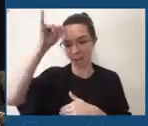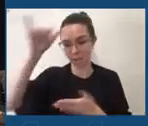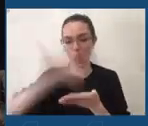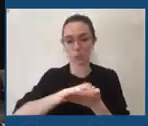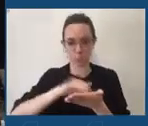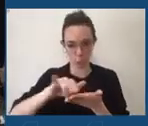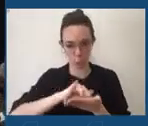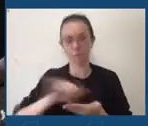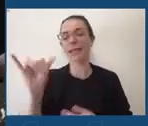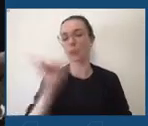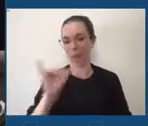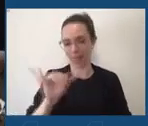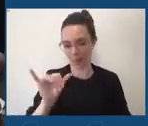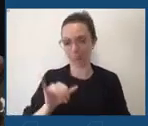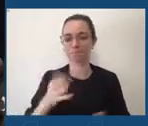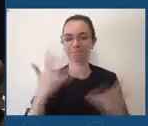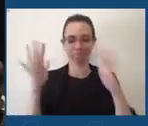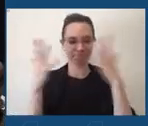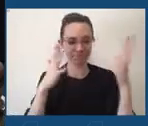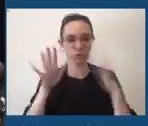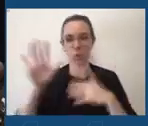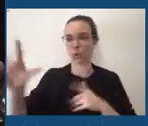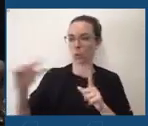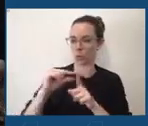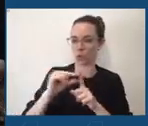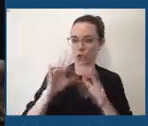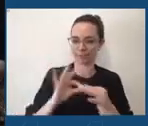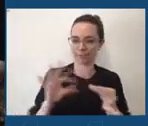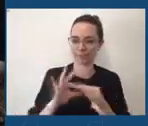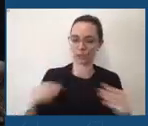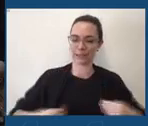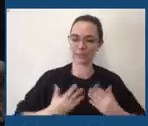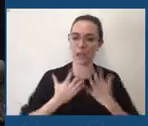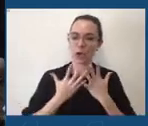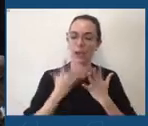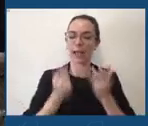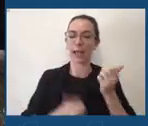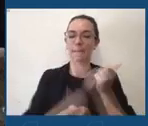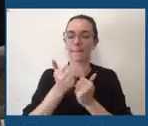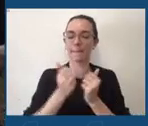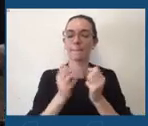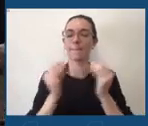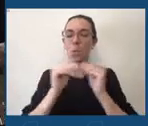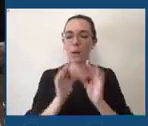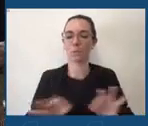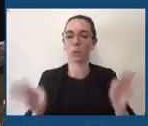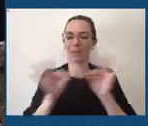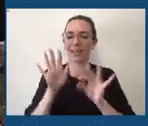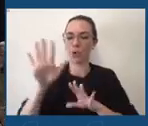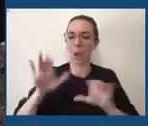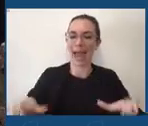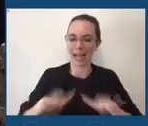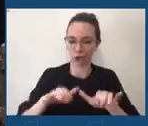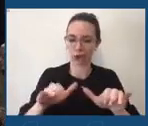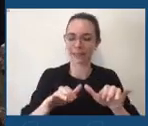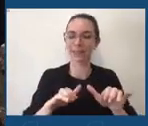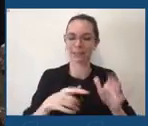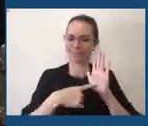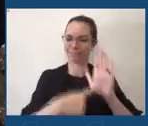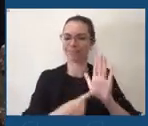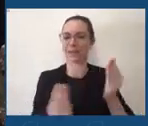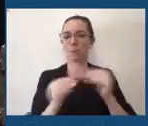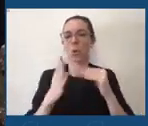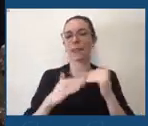well. So your words are inspiring, and more important, your actions speak more than your words. So thank you for what you're